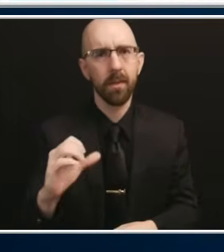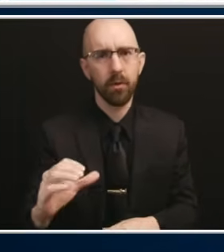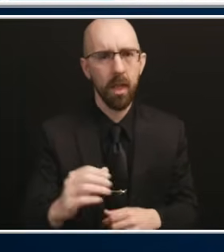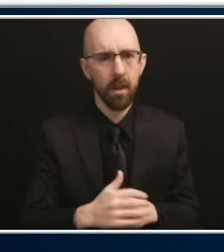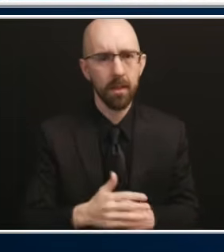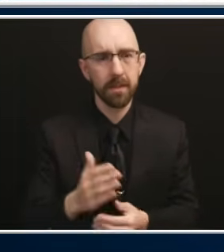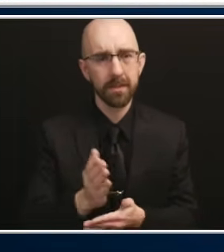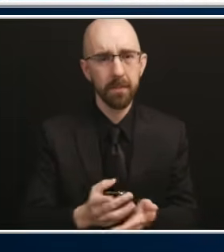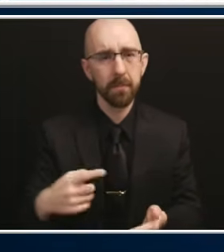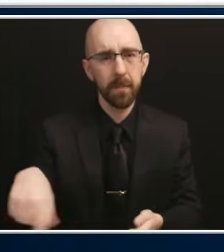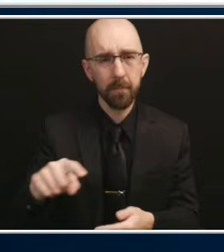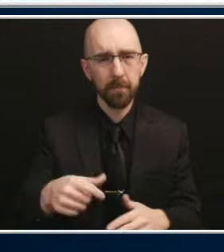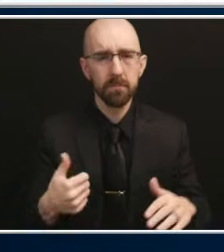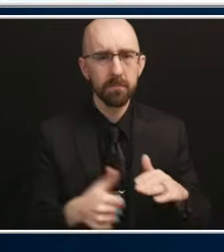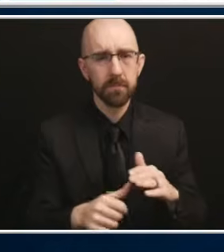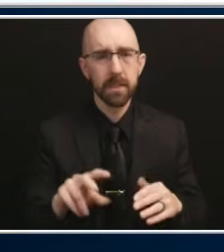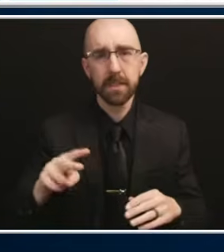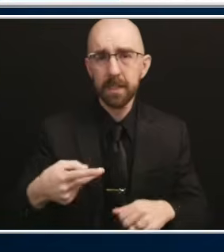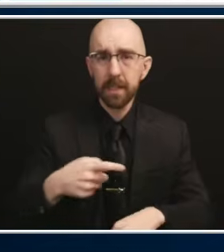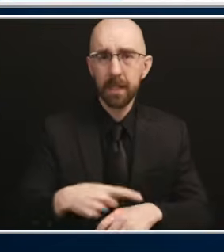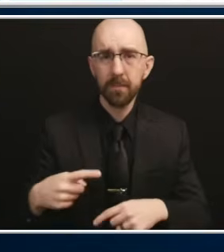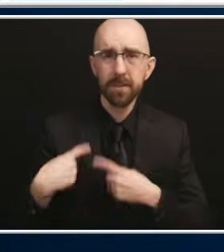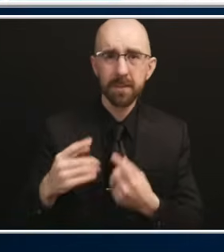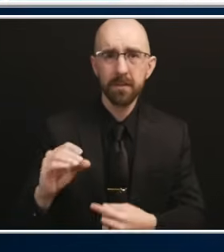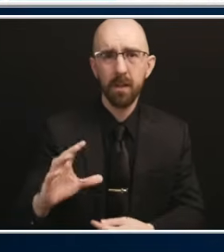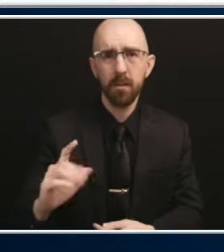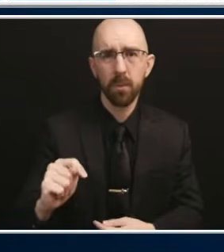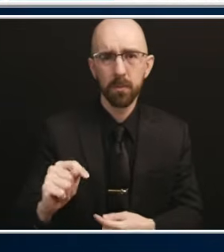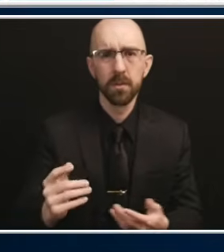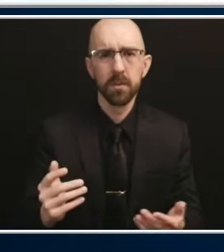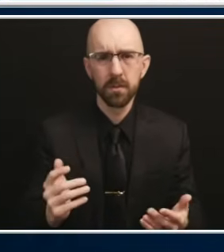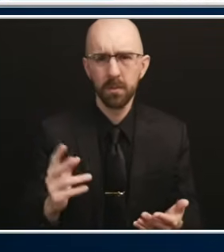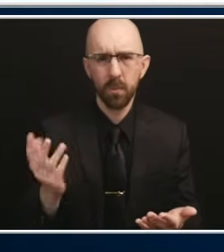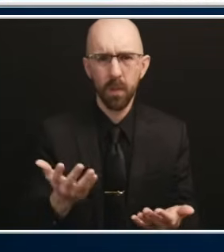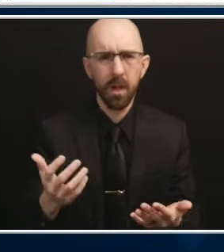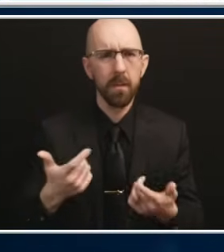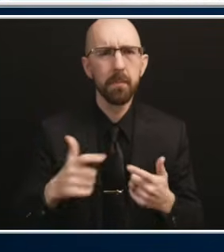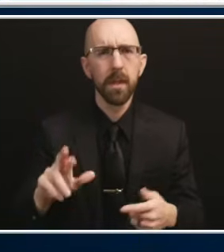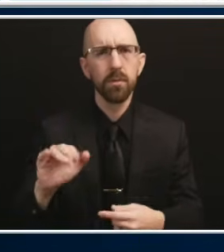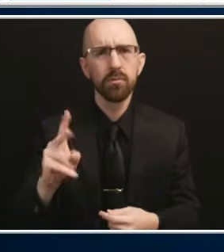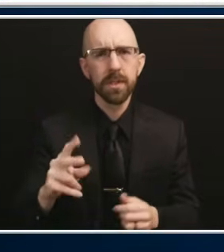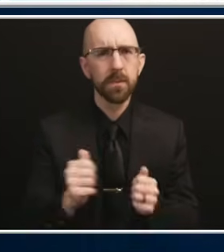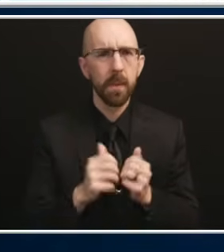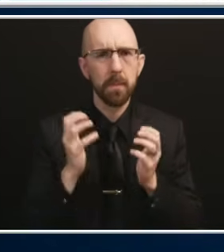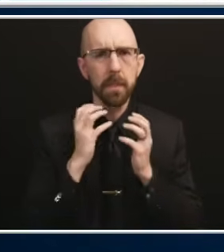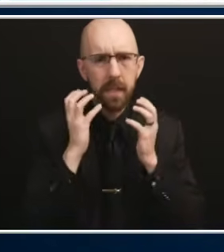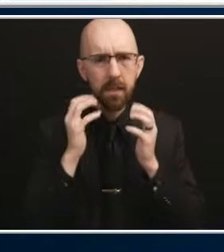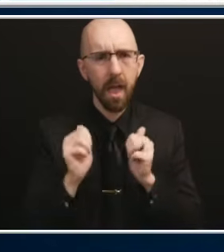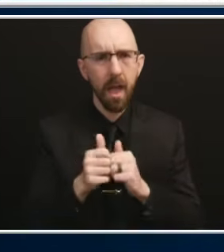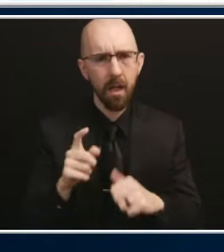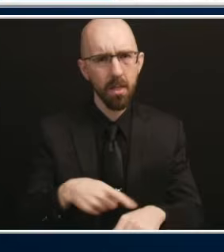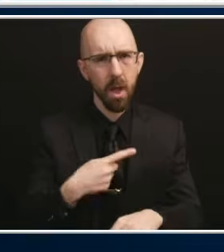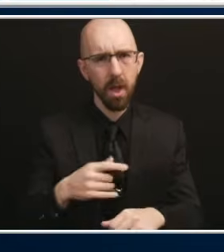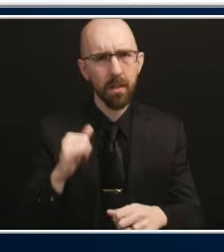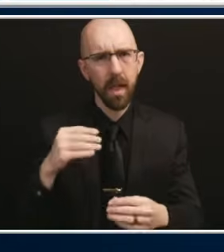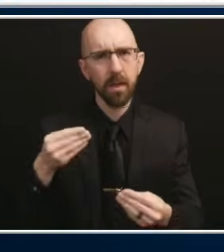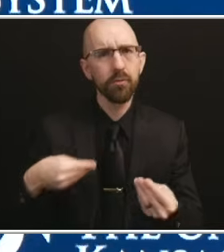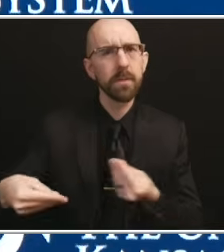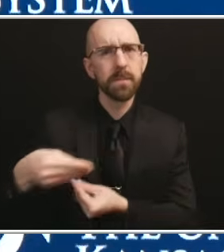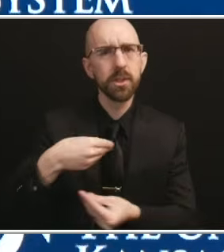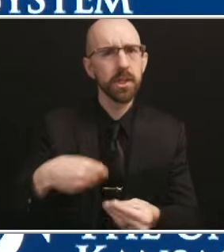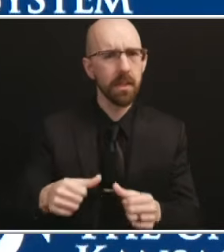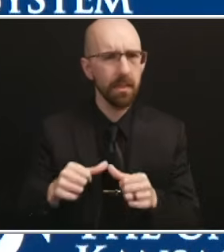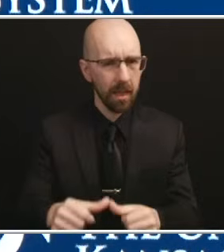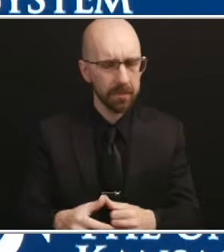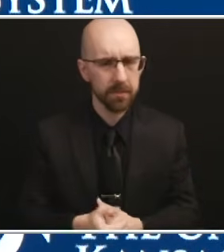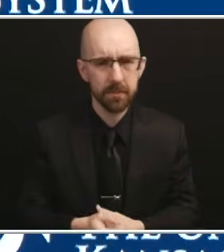in quarantine for the second time since October. What's the biggest risk with measles, and how long does transmission last? Yeah, I mean,